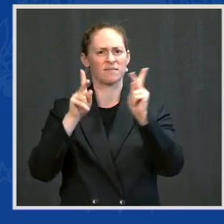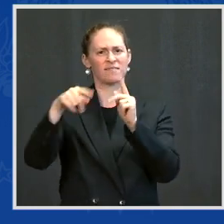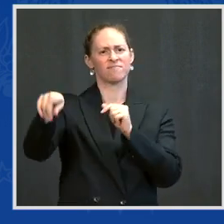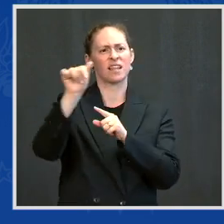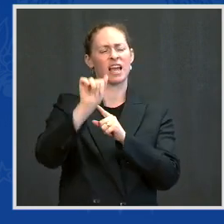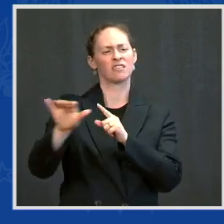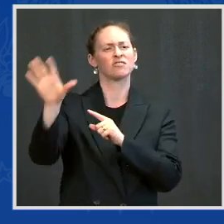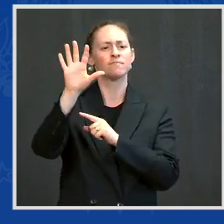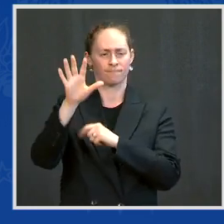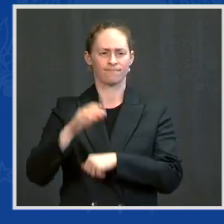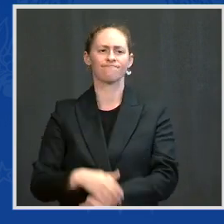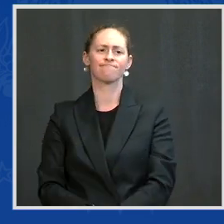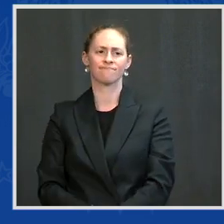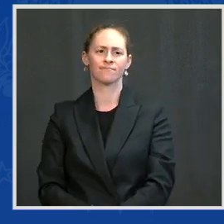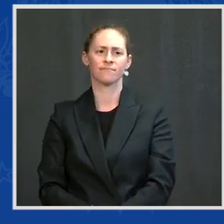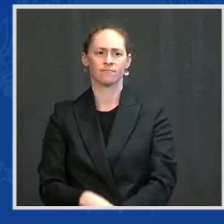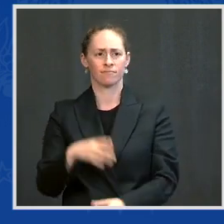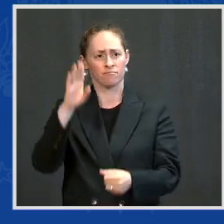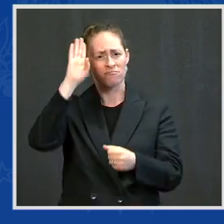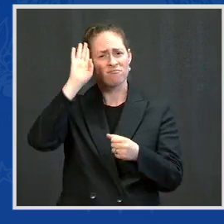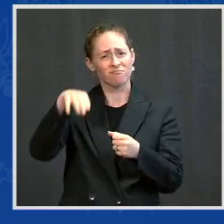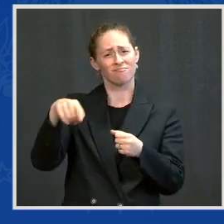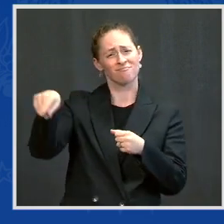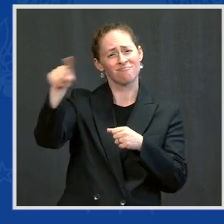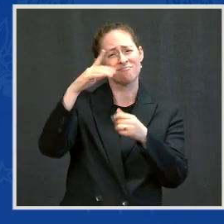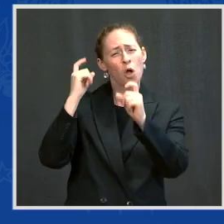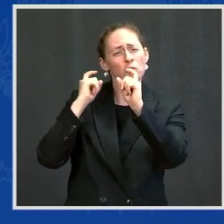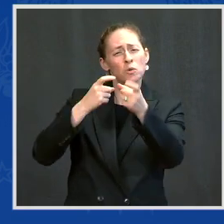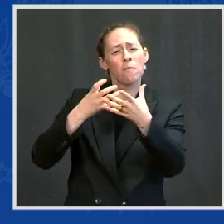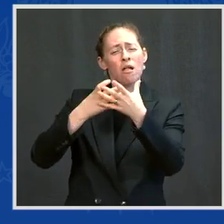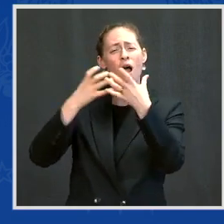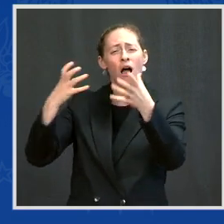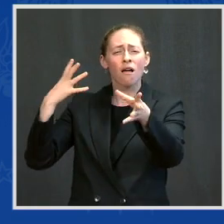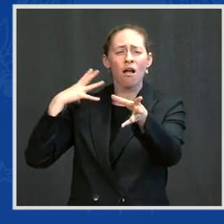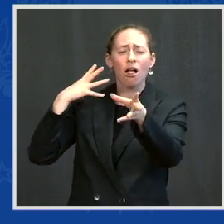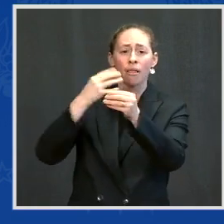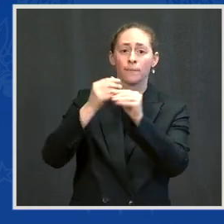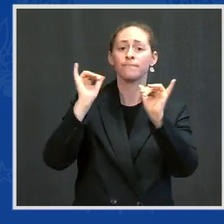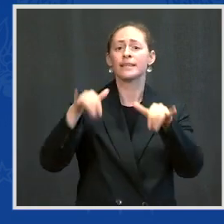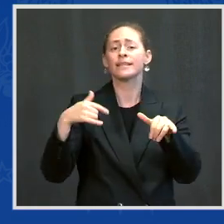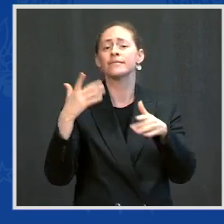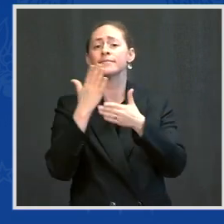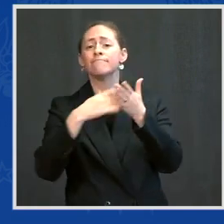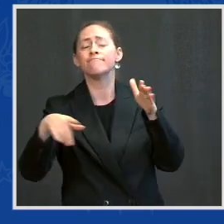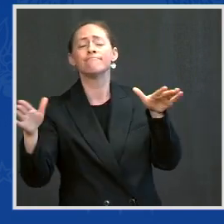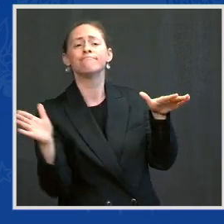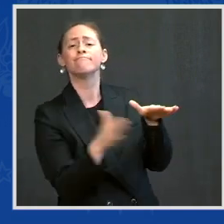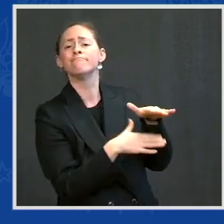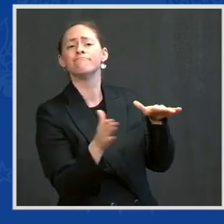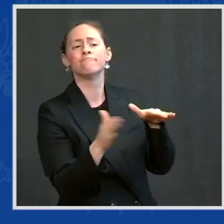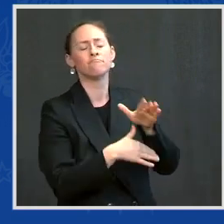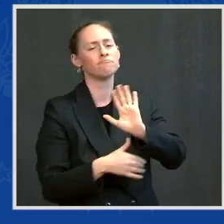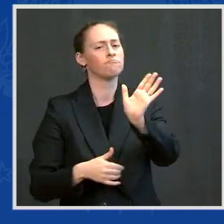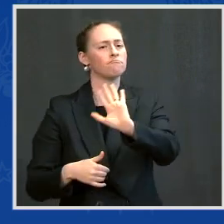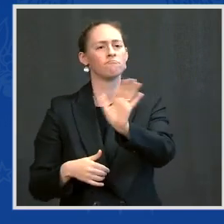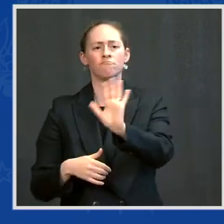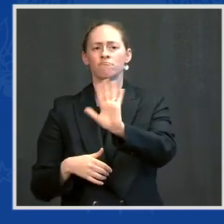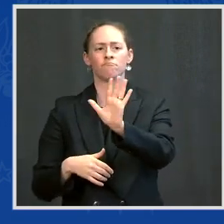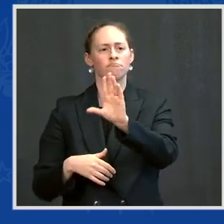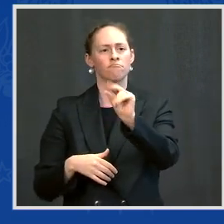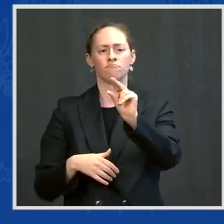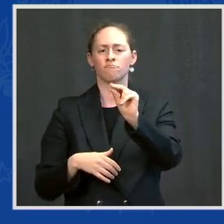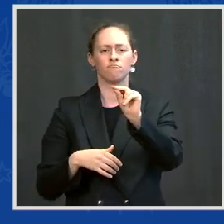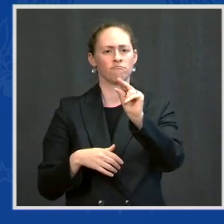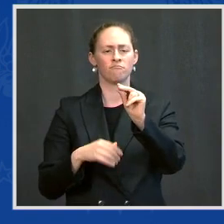being overlooked, forgotten, and ignored. And I affirm to President Moon today what I said yesterday, that we're